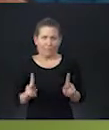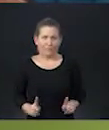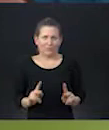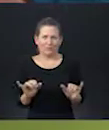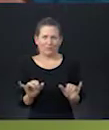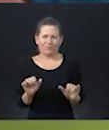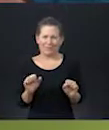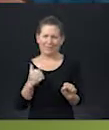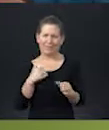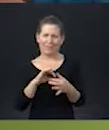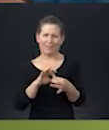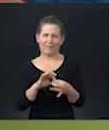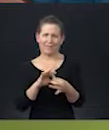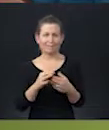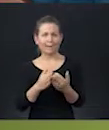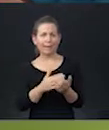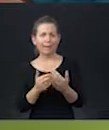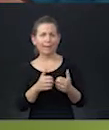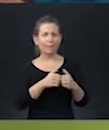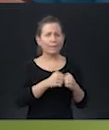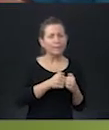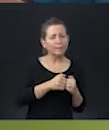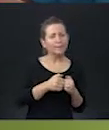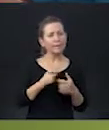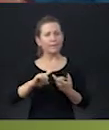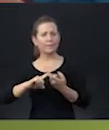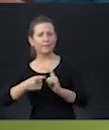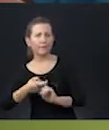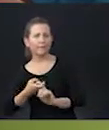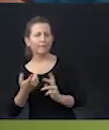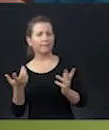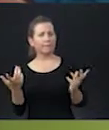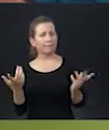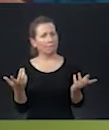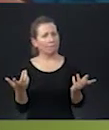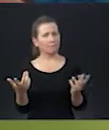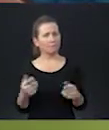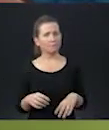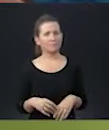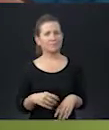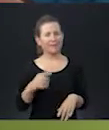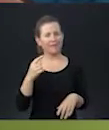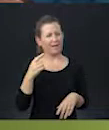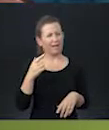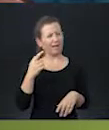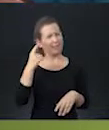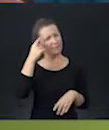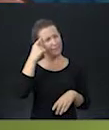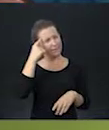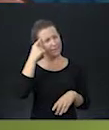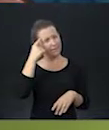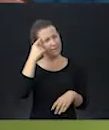Obviously, we're people too, so yes, we can have relationships, whether they be romantic or platonic.